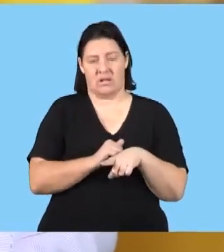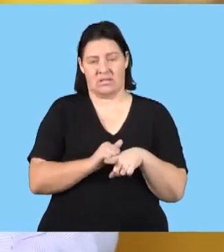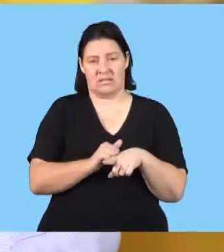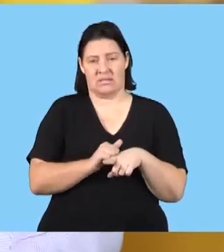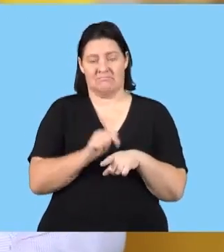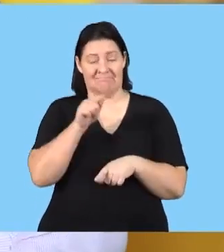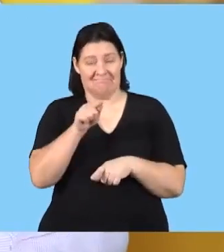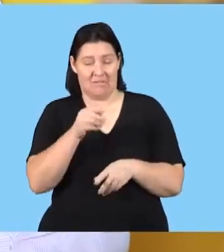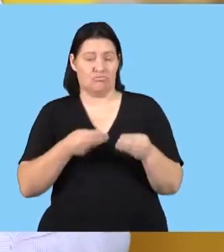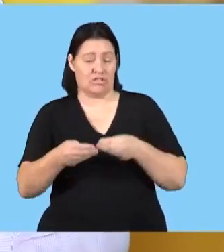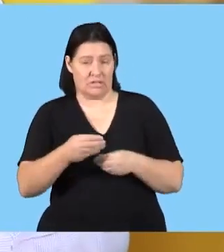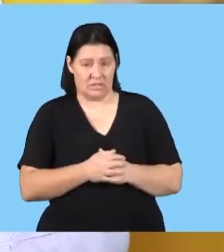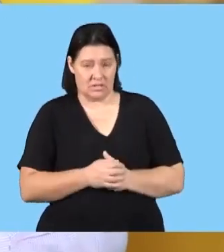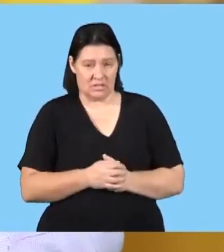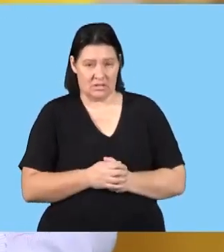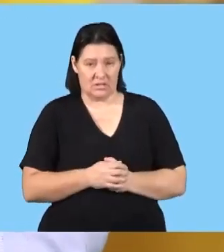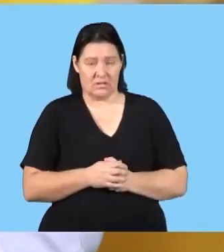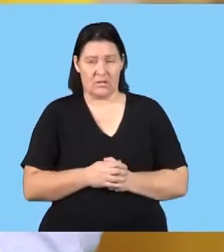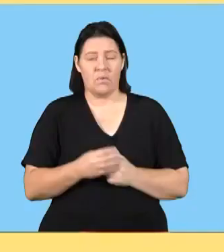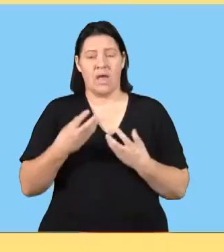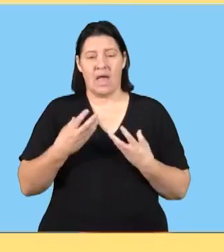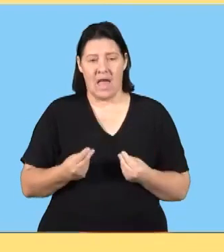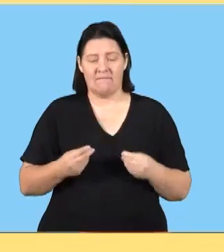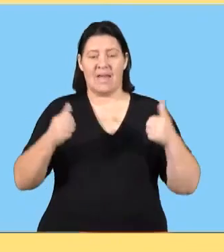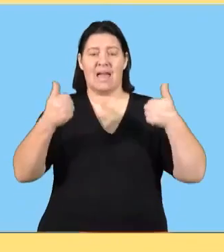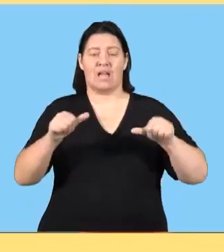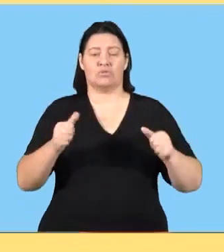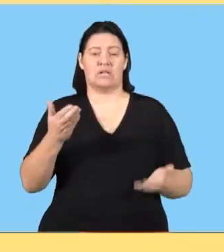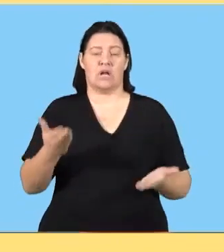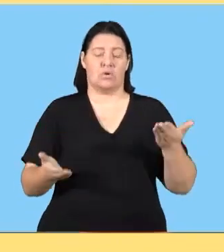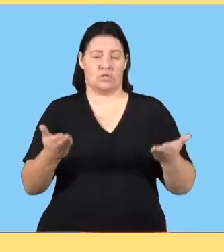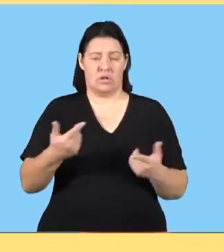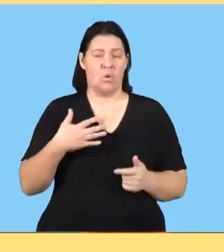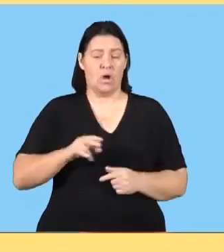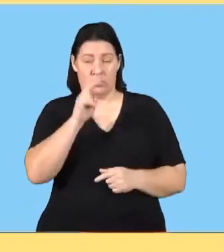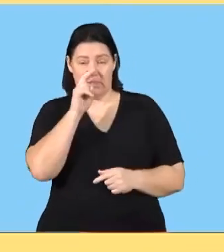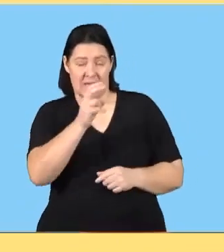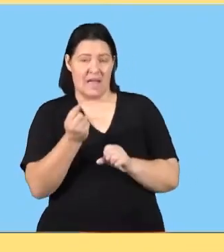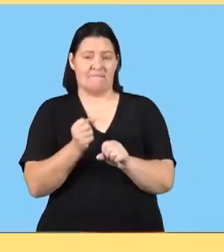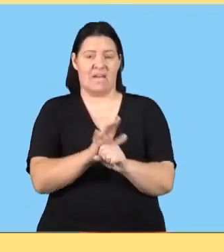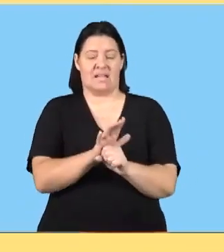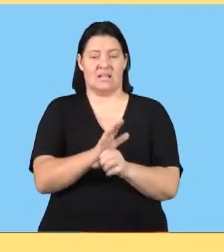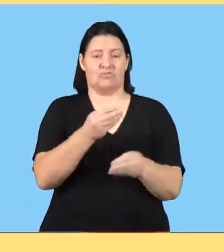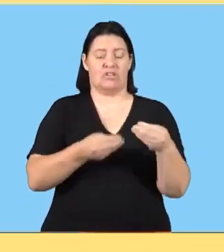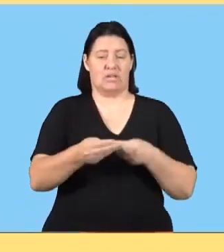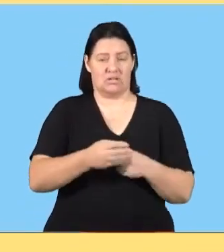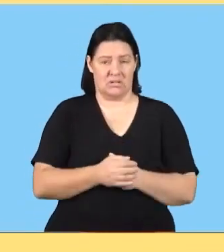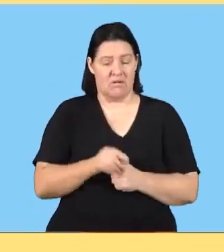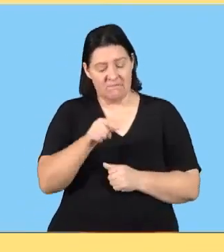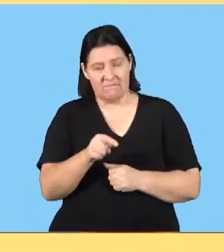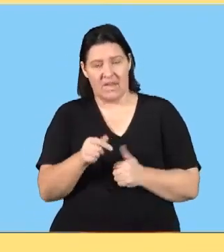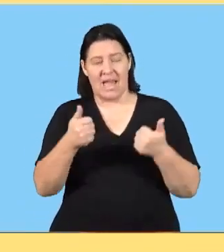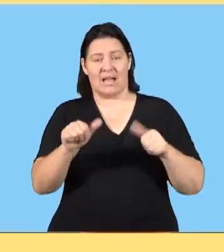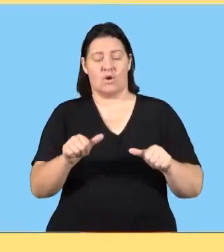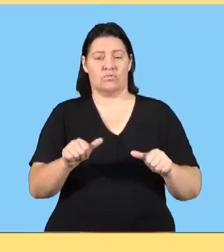such transactions. With me here, I have the accounting equation, and we want to see the effect of such a transaction on